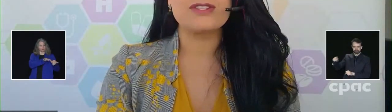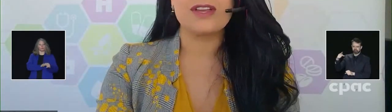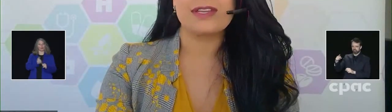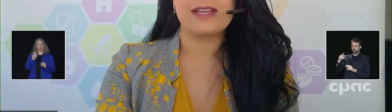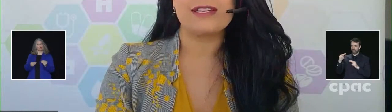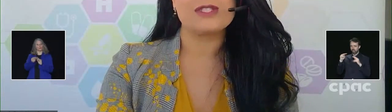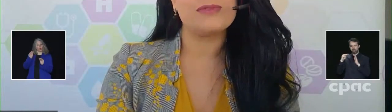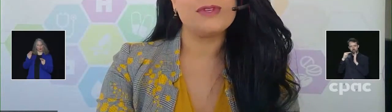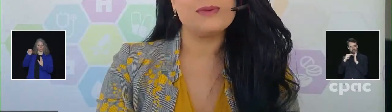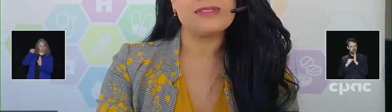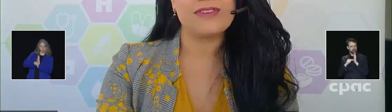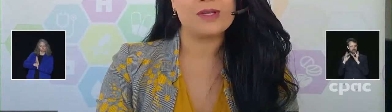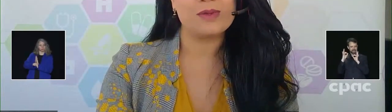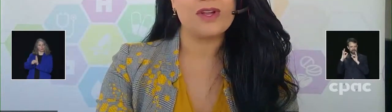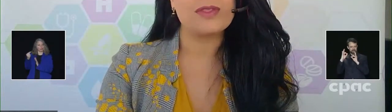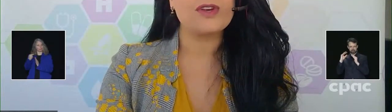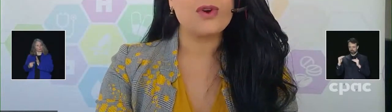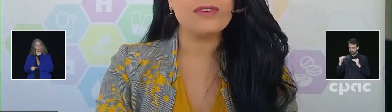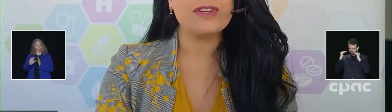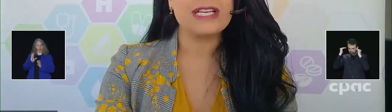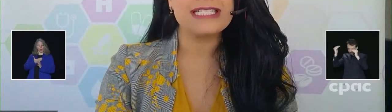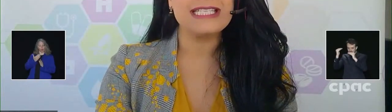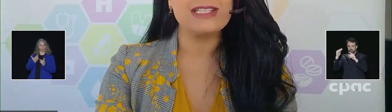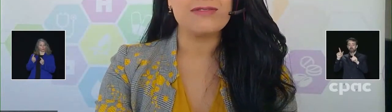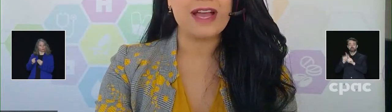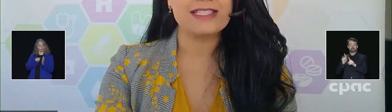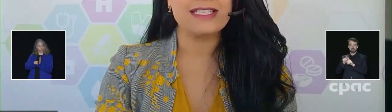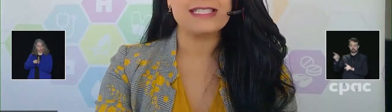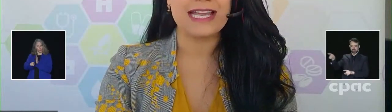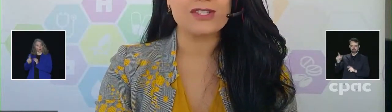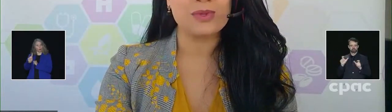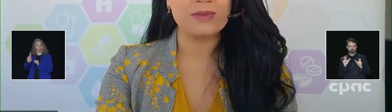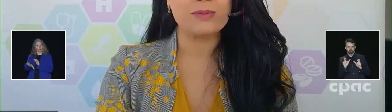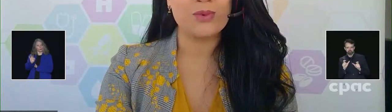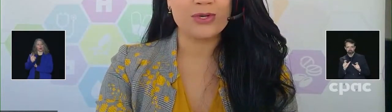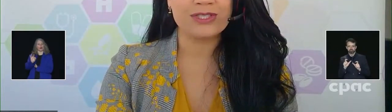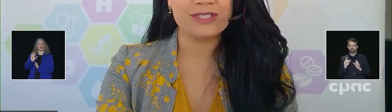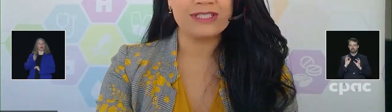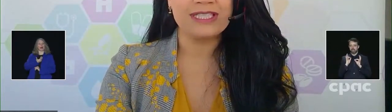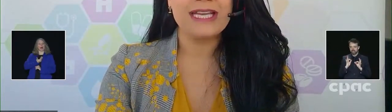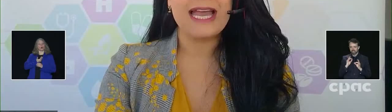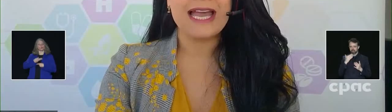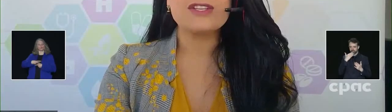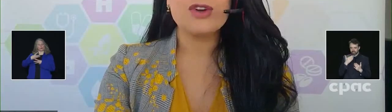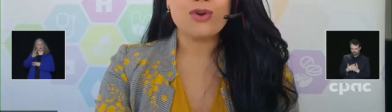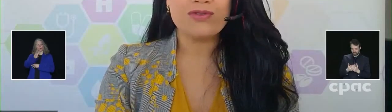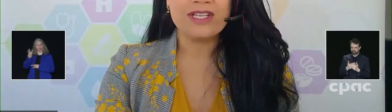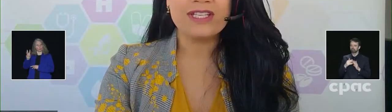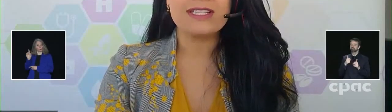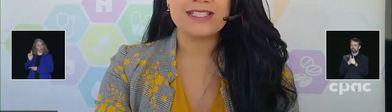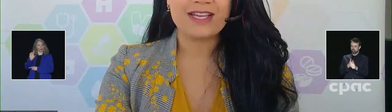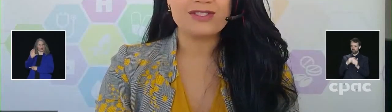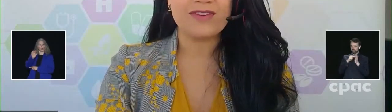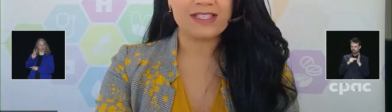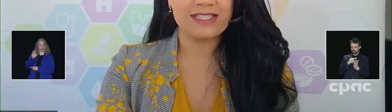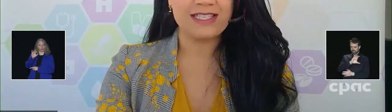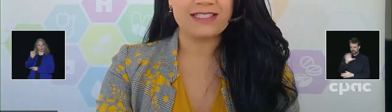information on Health Canada's review is available on the COVID-19 Vaccines and Treatment Portal at covid